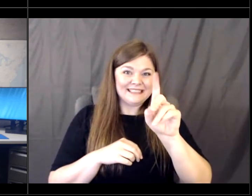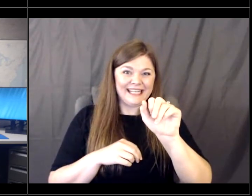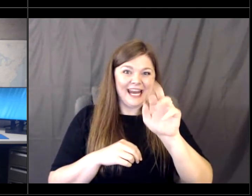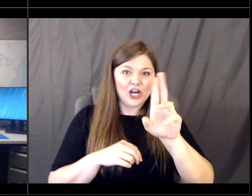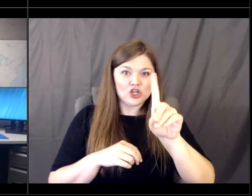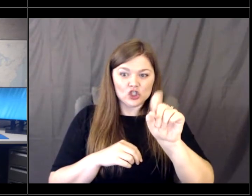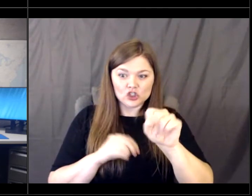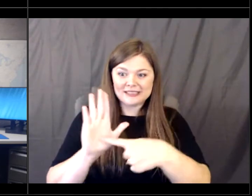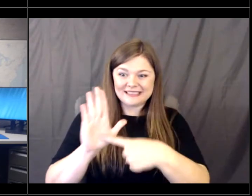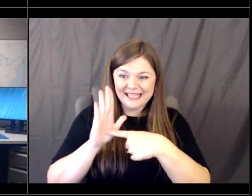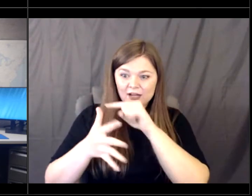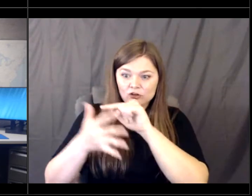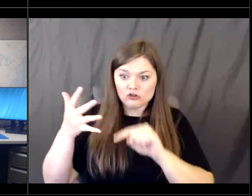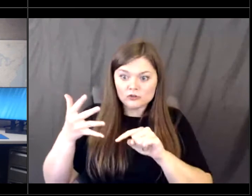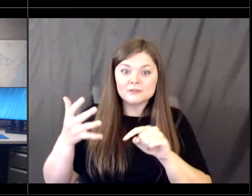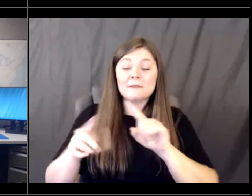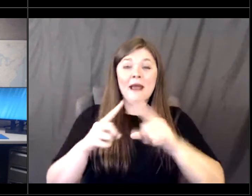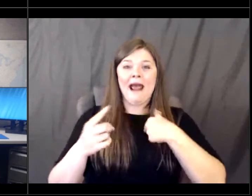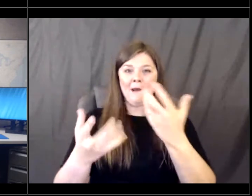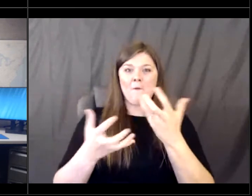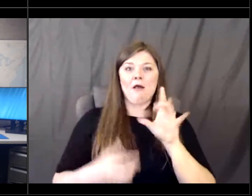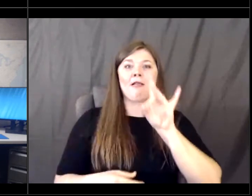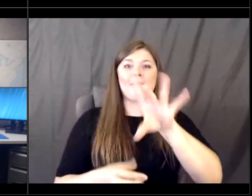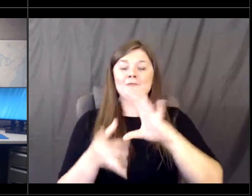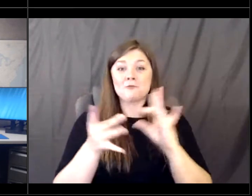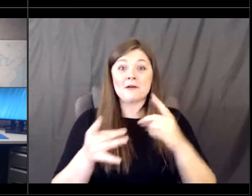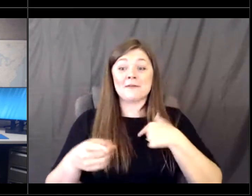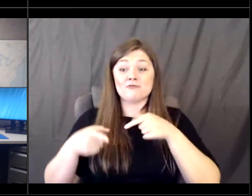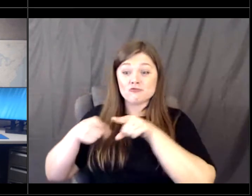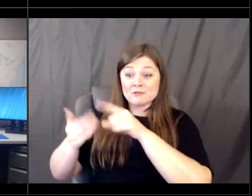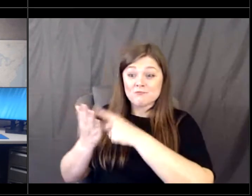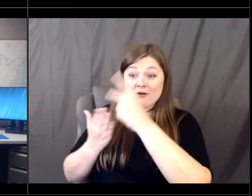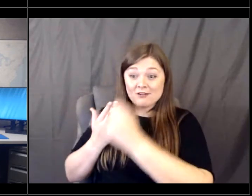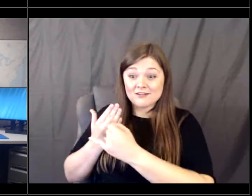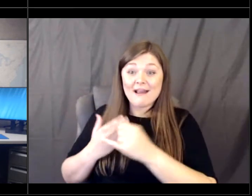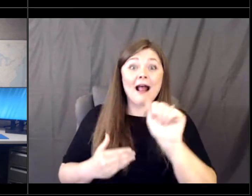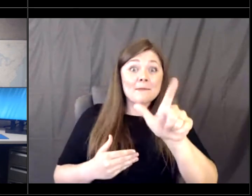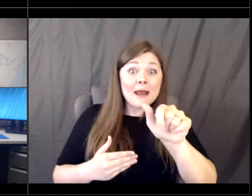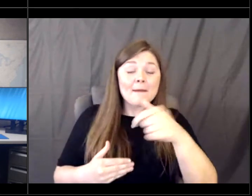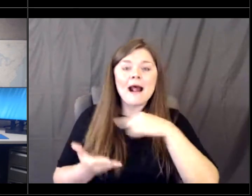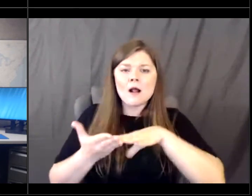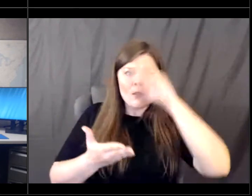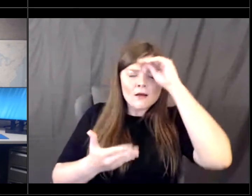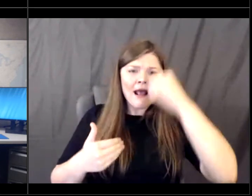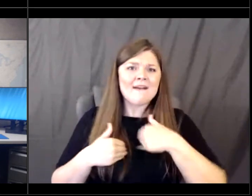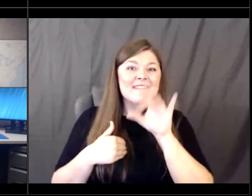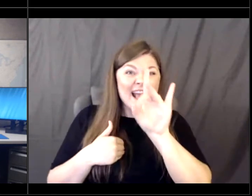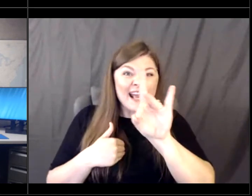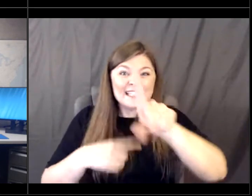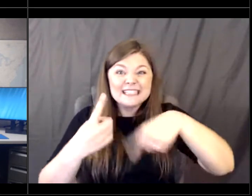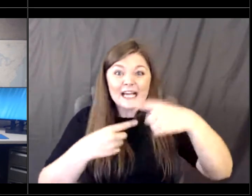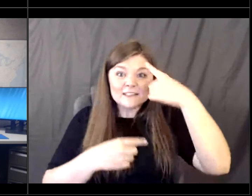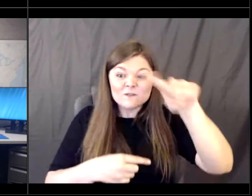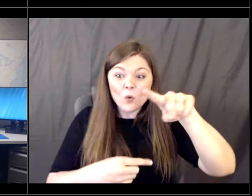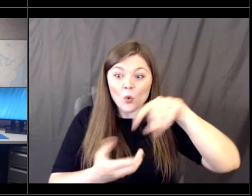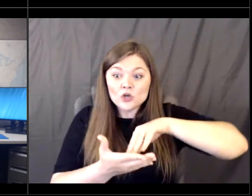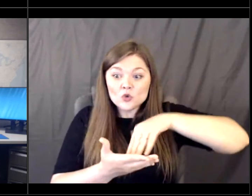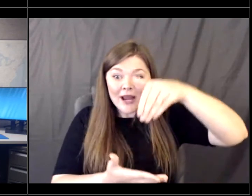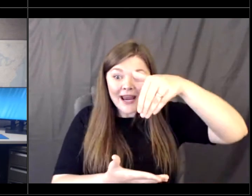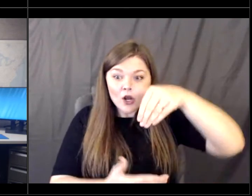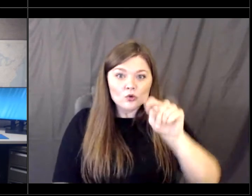just wanted to tell a quick story. As we did this project, I learned that in Alabama, there was at least 8 signs for tornado in American